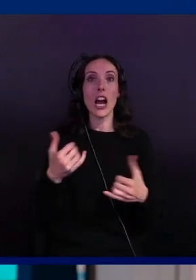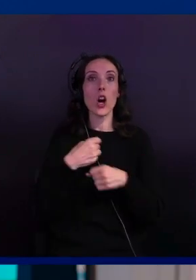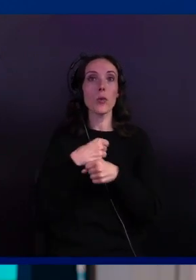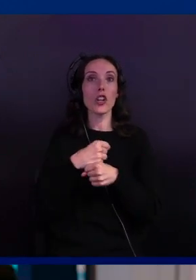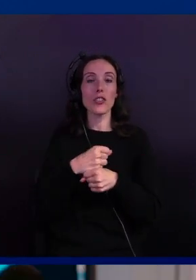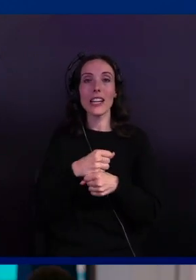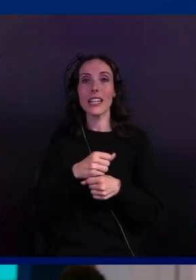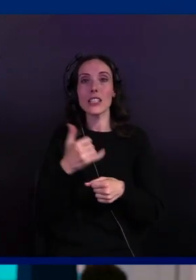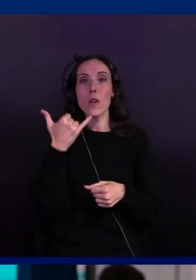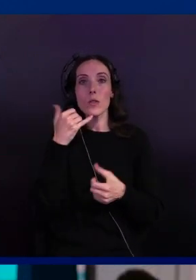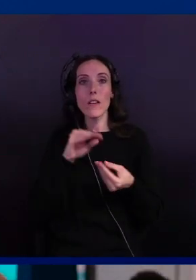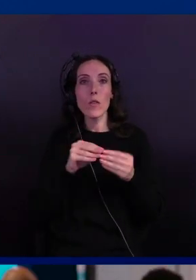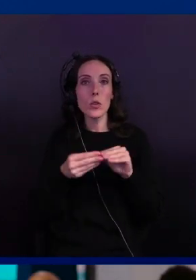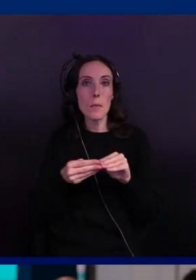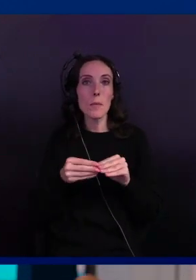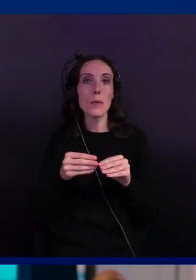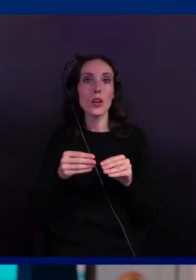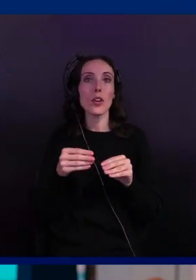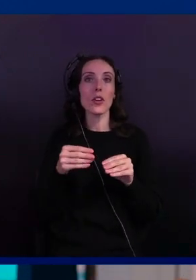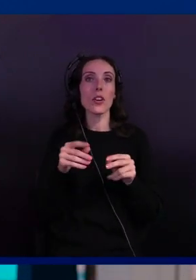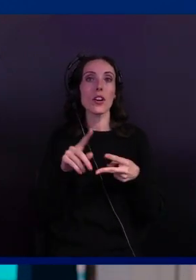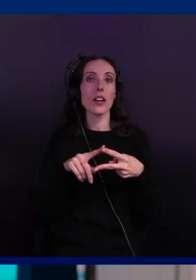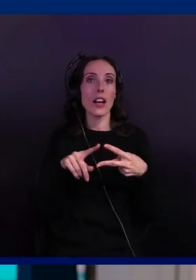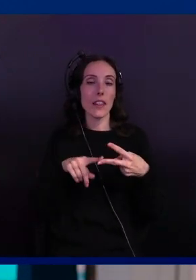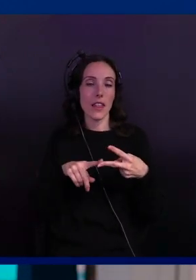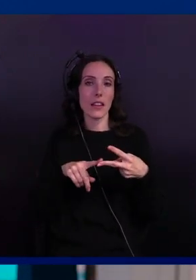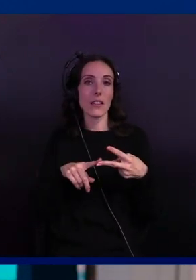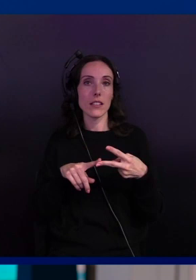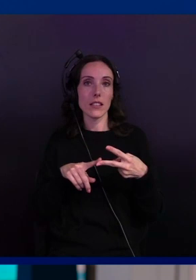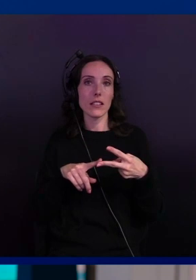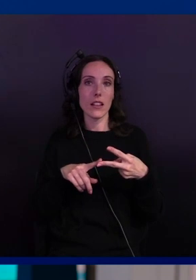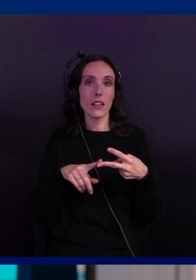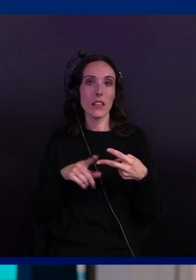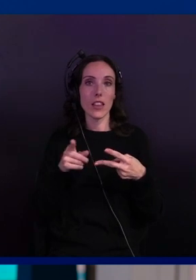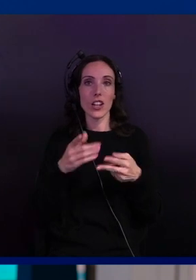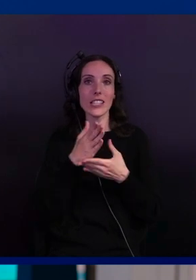phone number, and then there is some